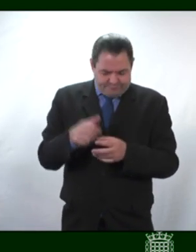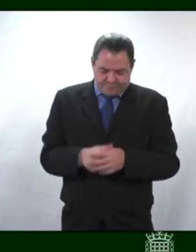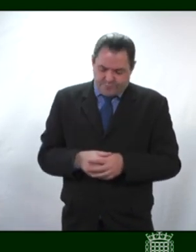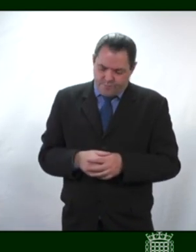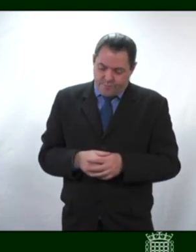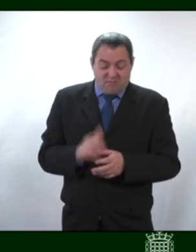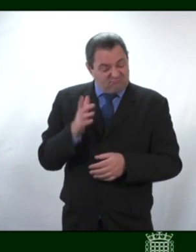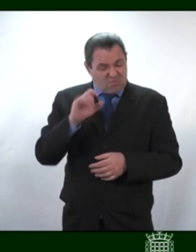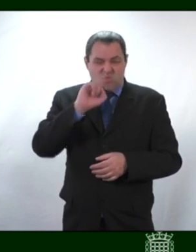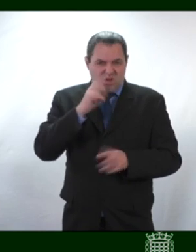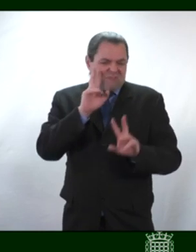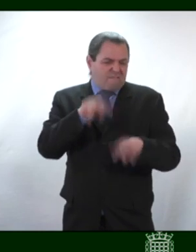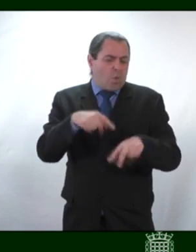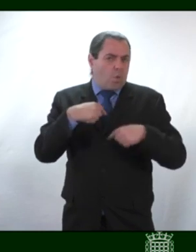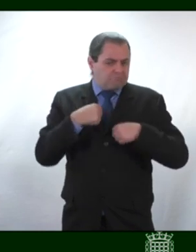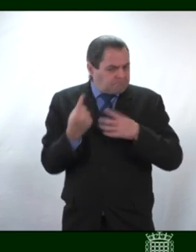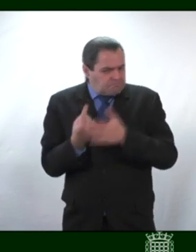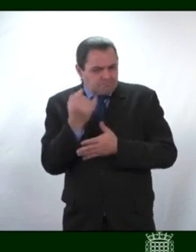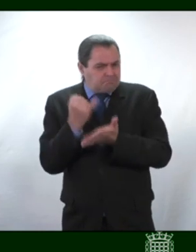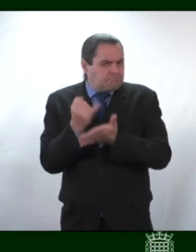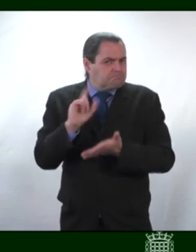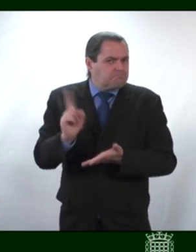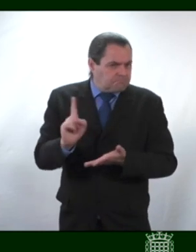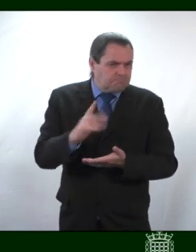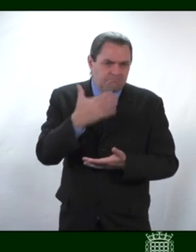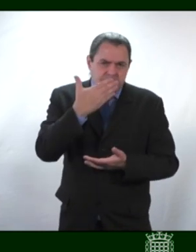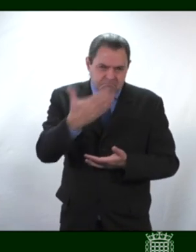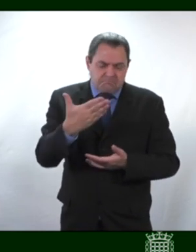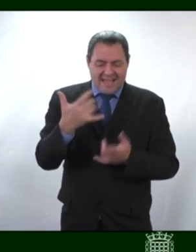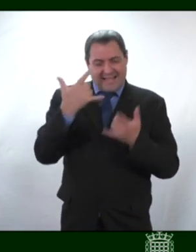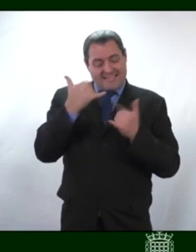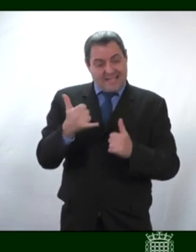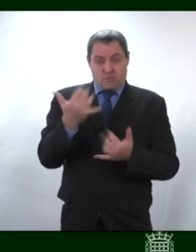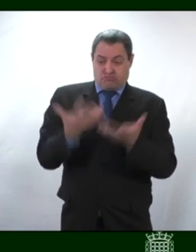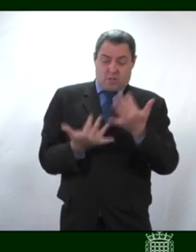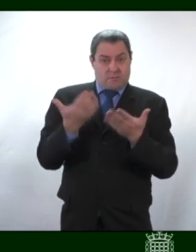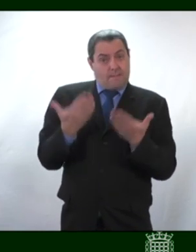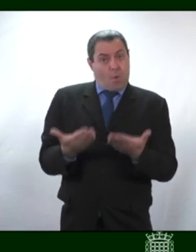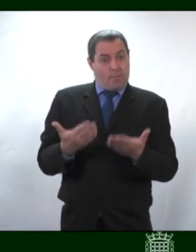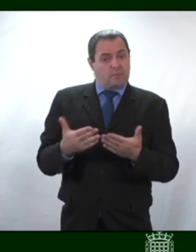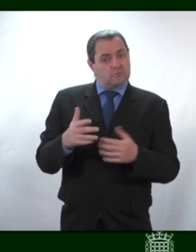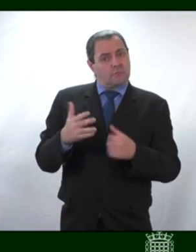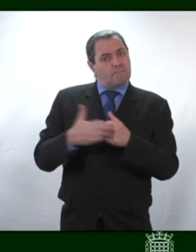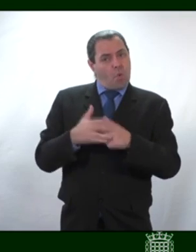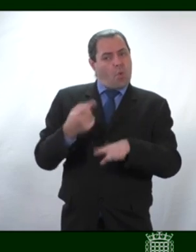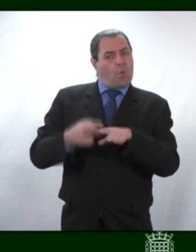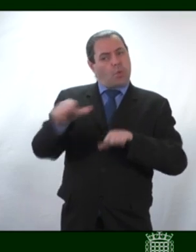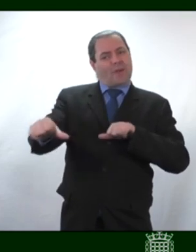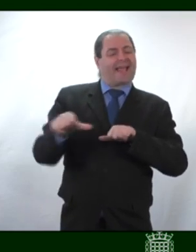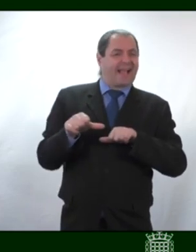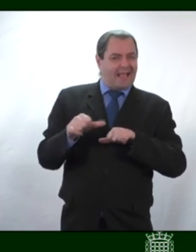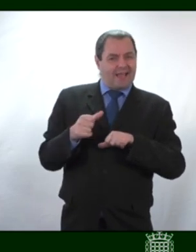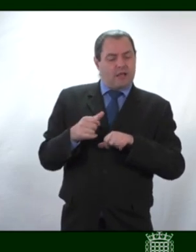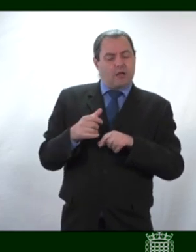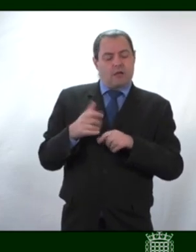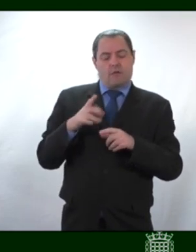I will absolutely look into whether there was a specific problem. The test turnaround times have come down as the capacity has rapidly